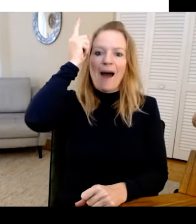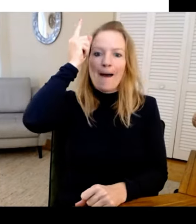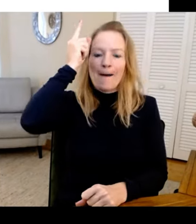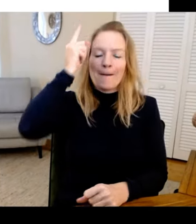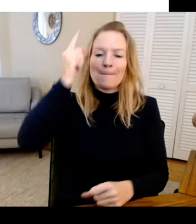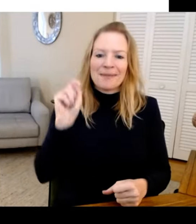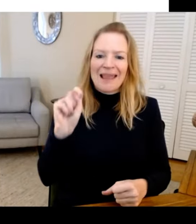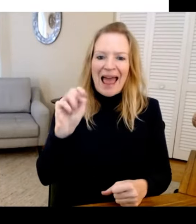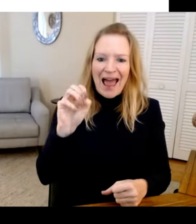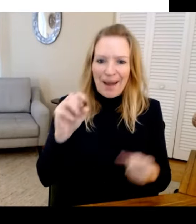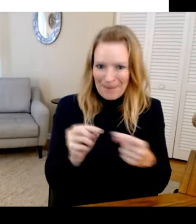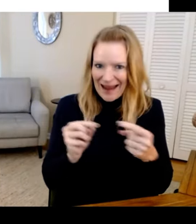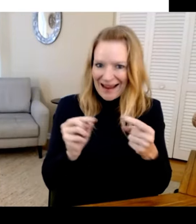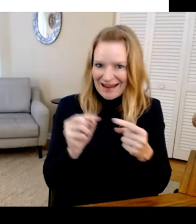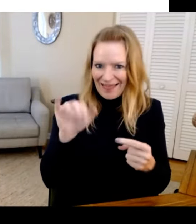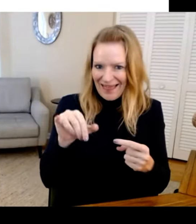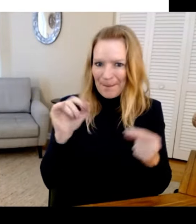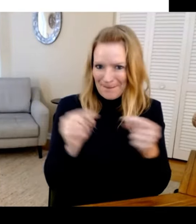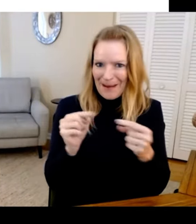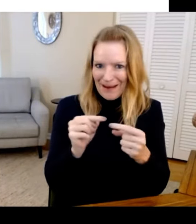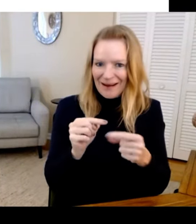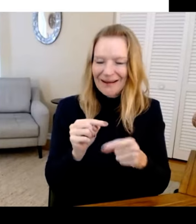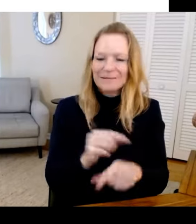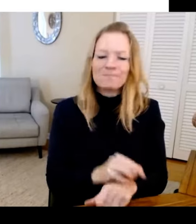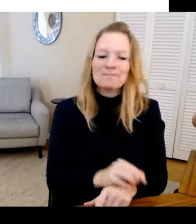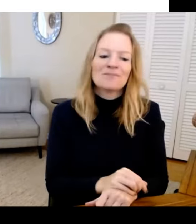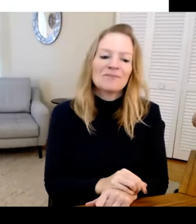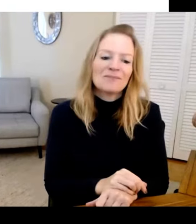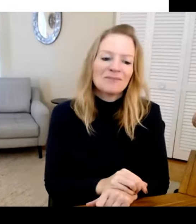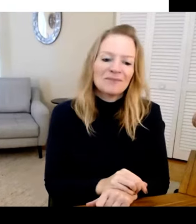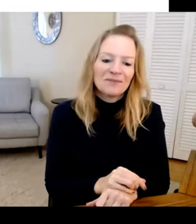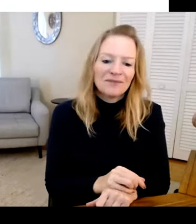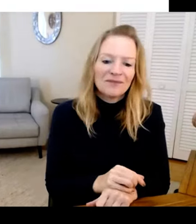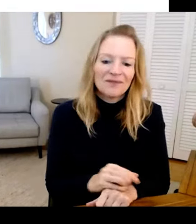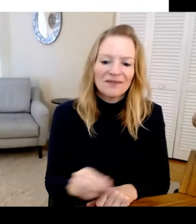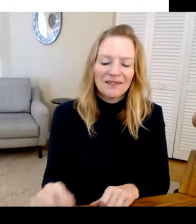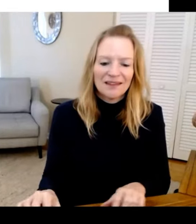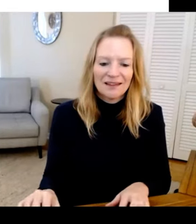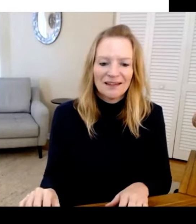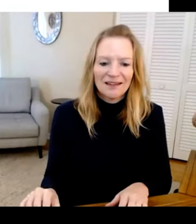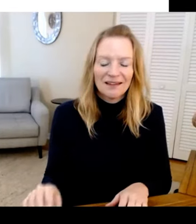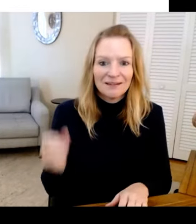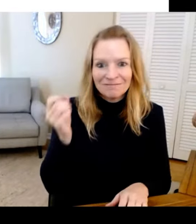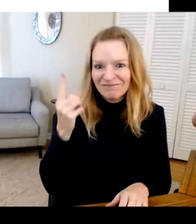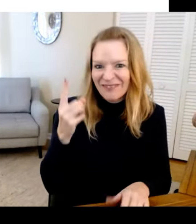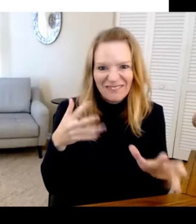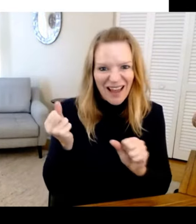pain goes to the brain, and your brain perceives it as pain.